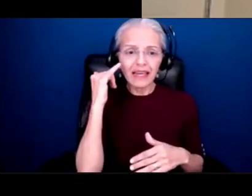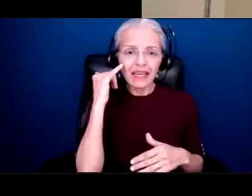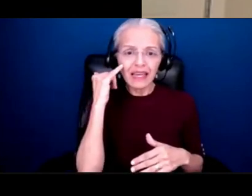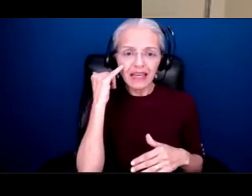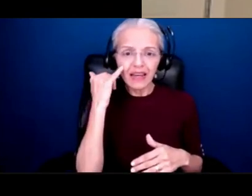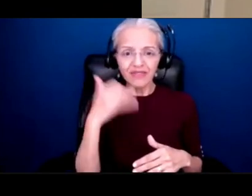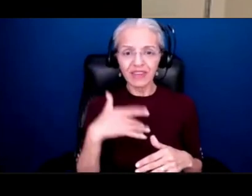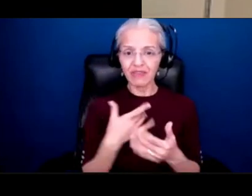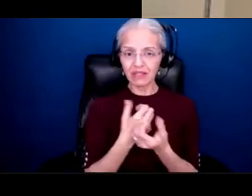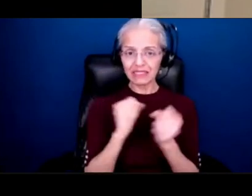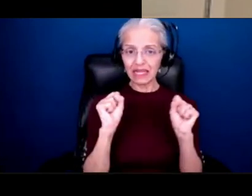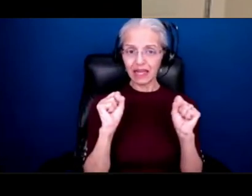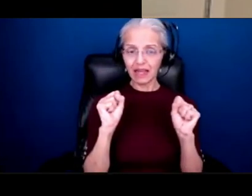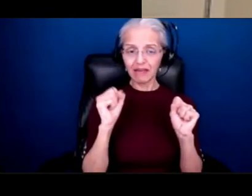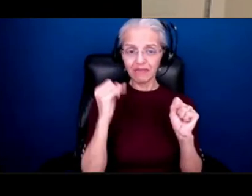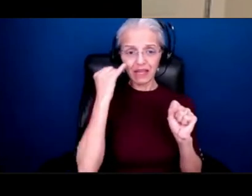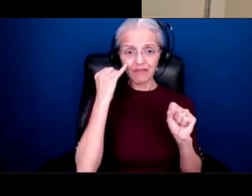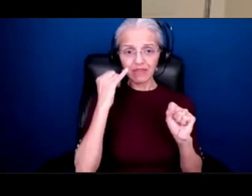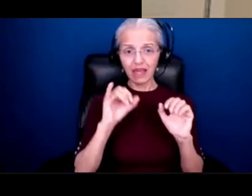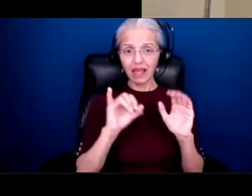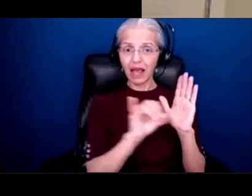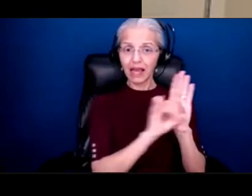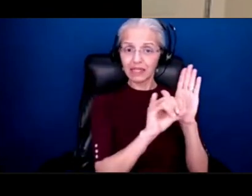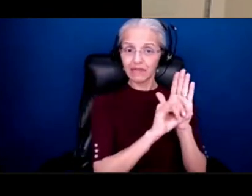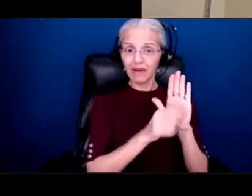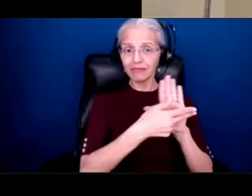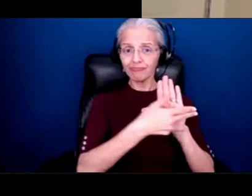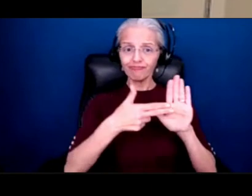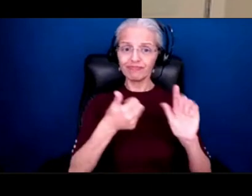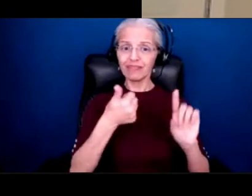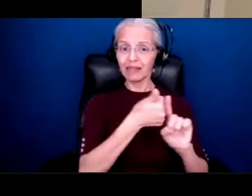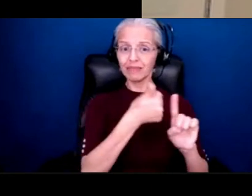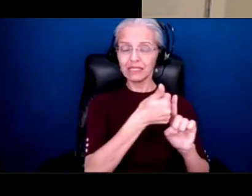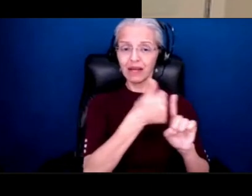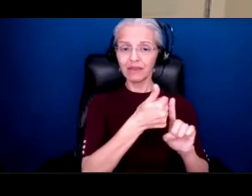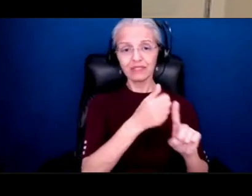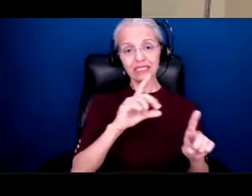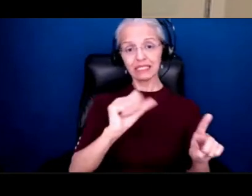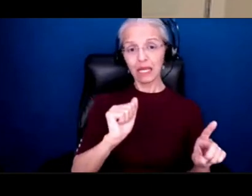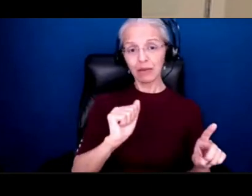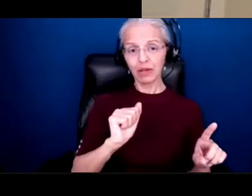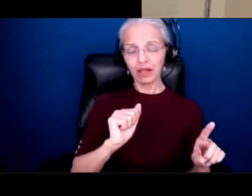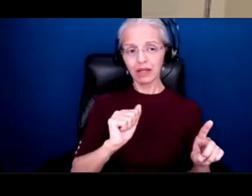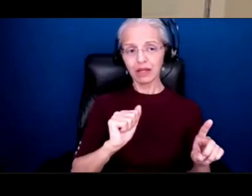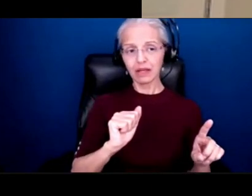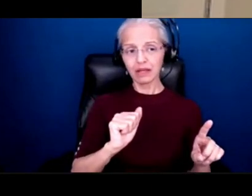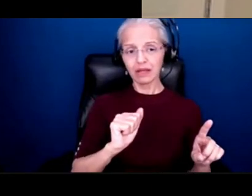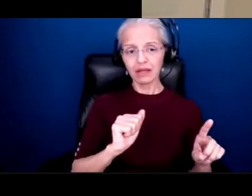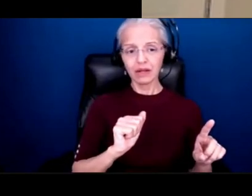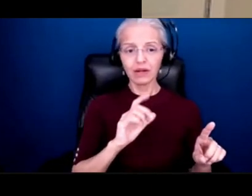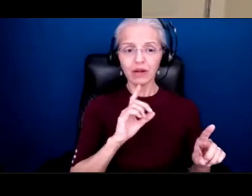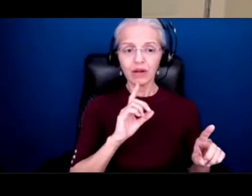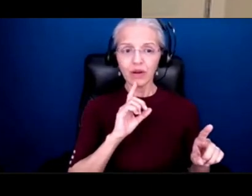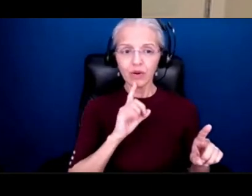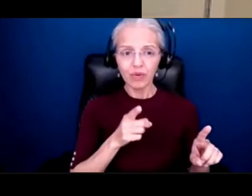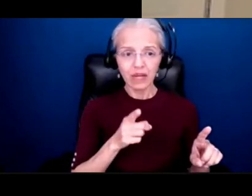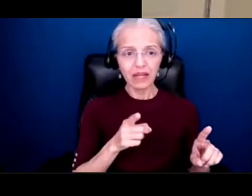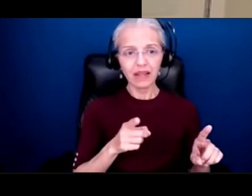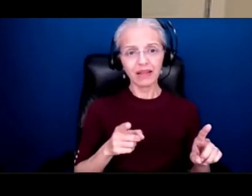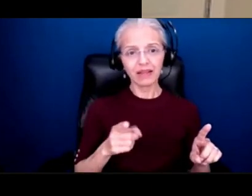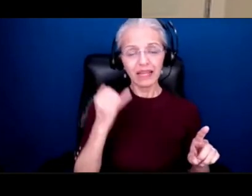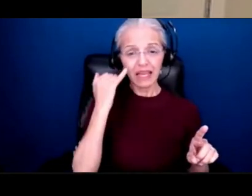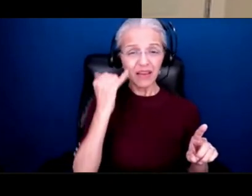safe identifying or not. And sometimes there's that chicken and the egg, trajectory, right? If you